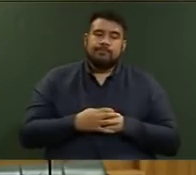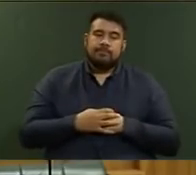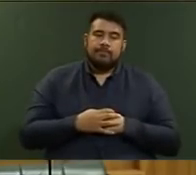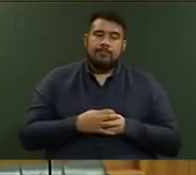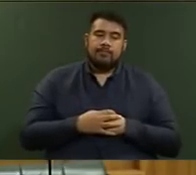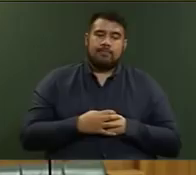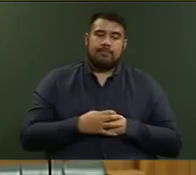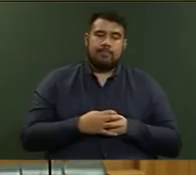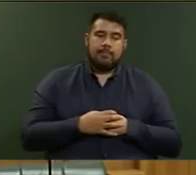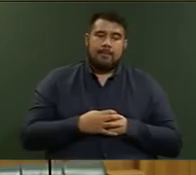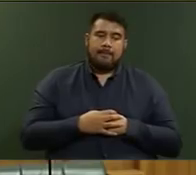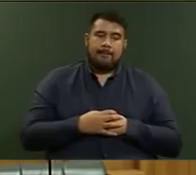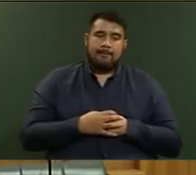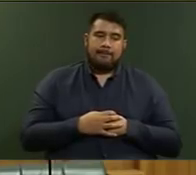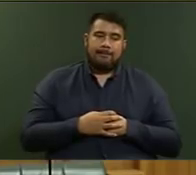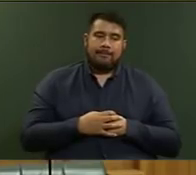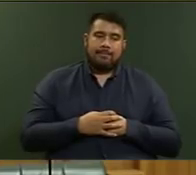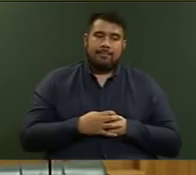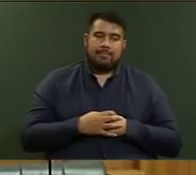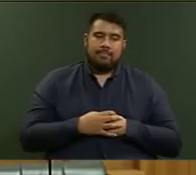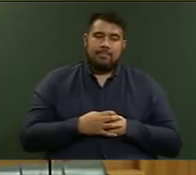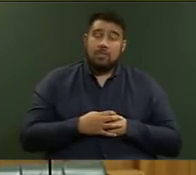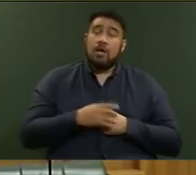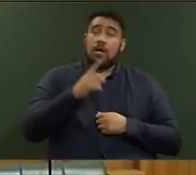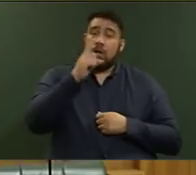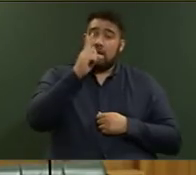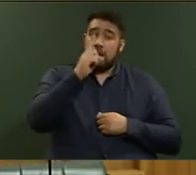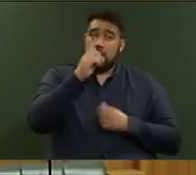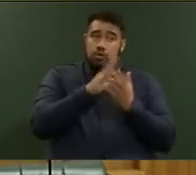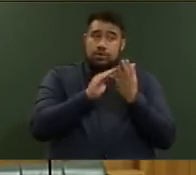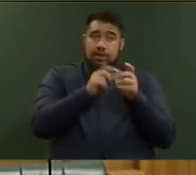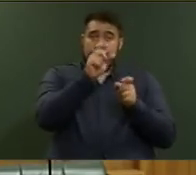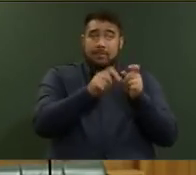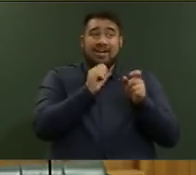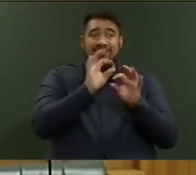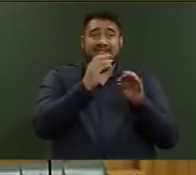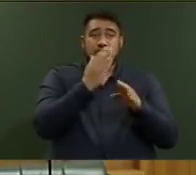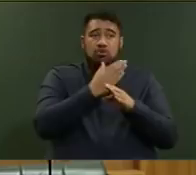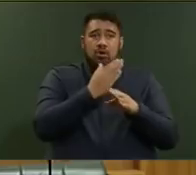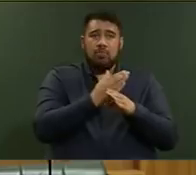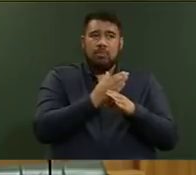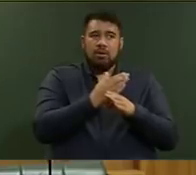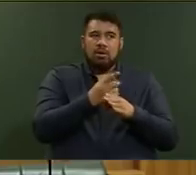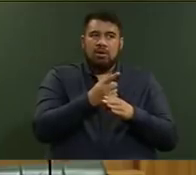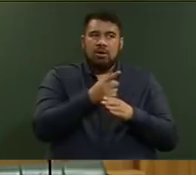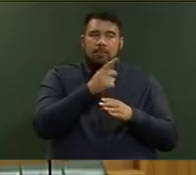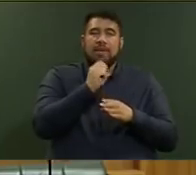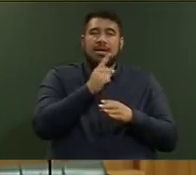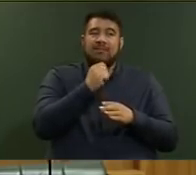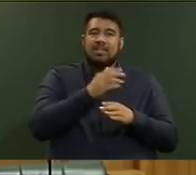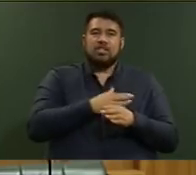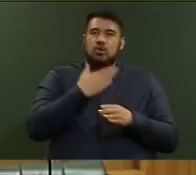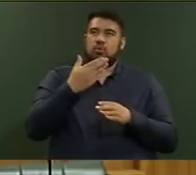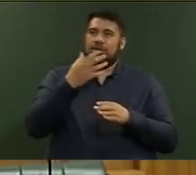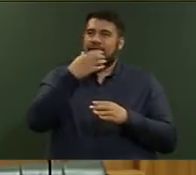Supplementary. Should unemployed New Zealanders turn down fruit picking because they don't believe it